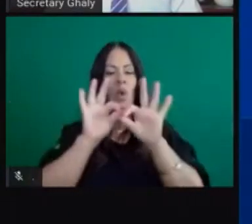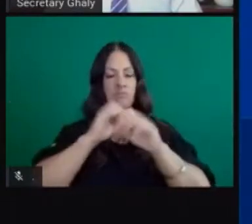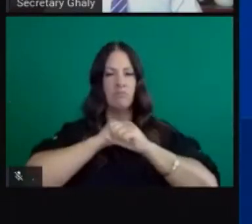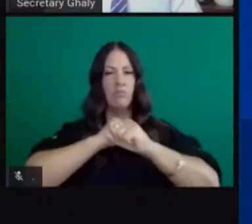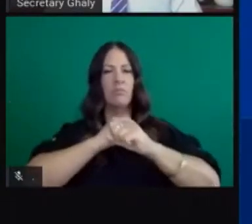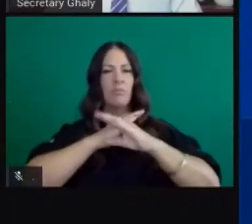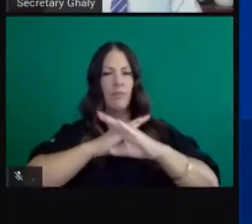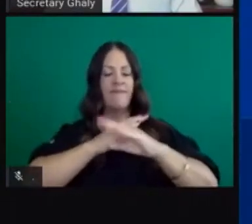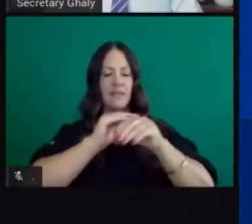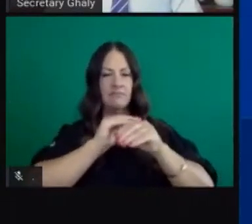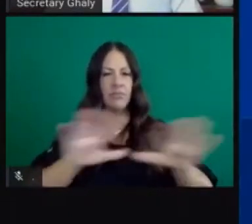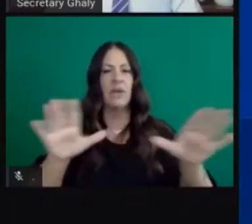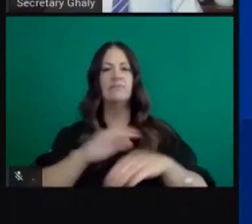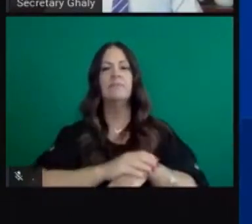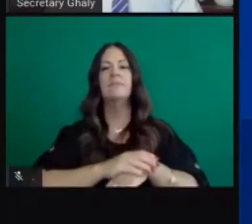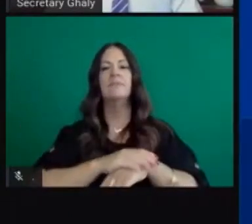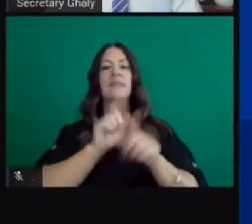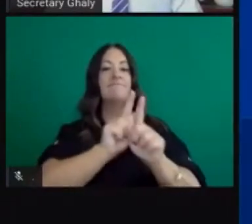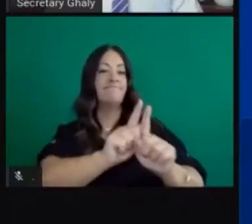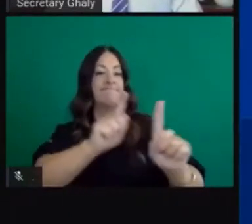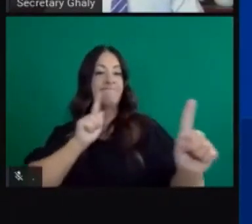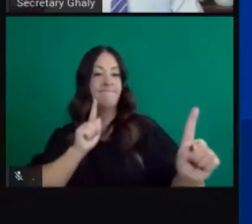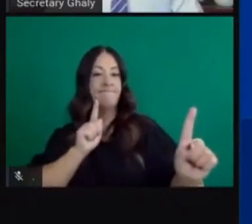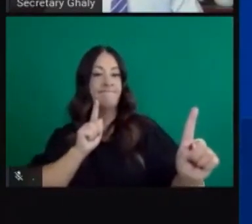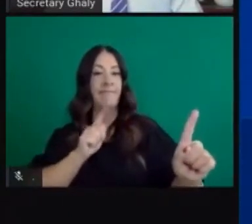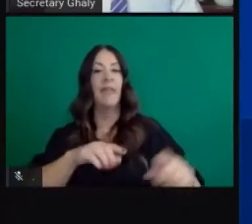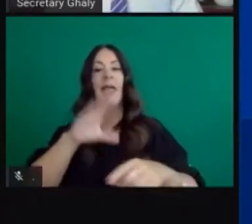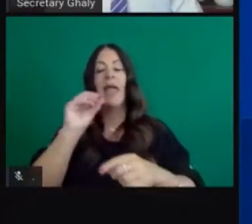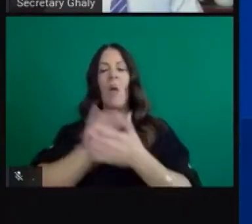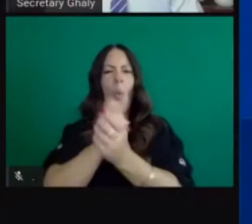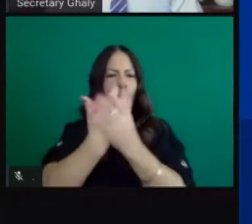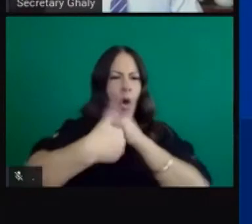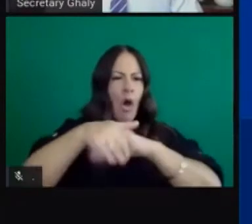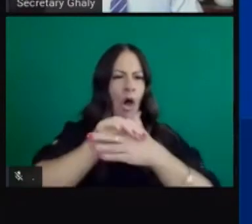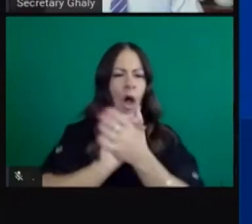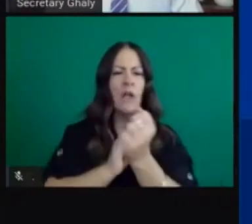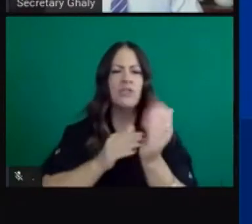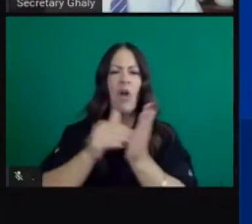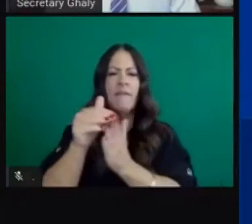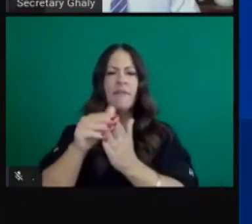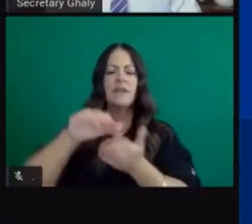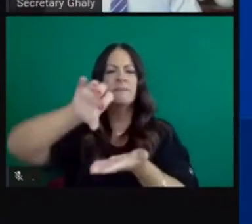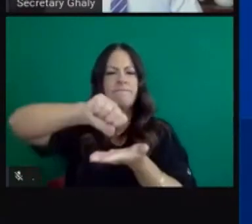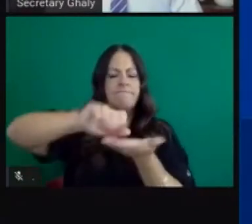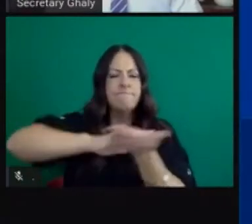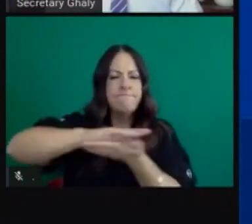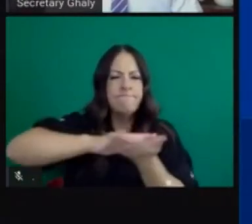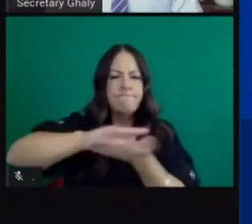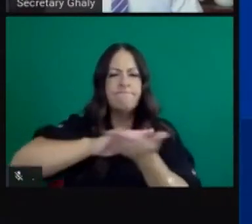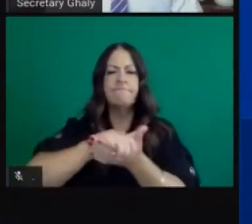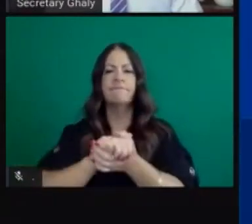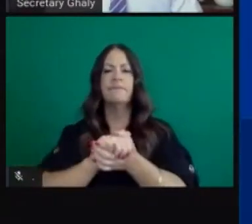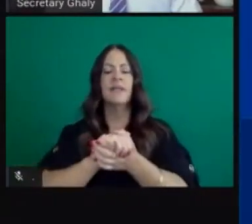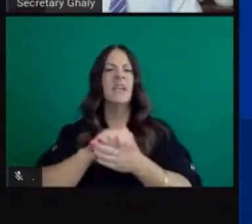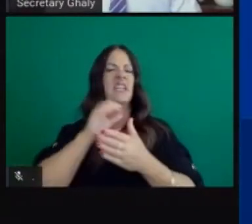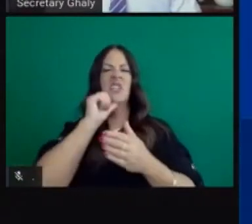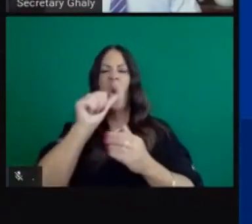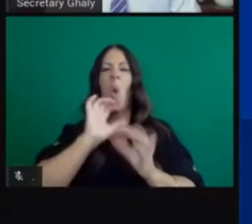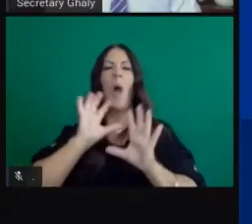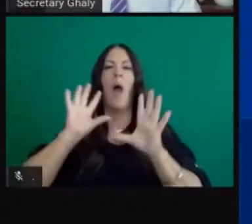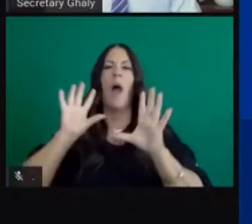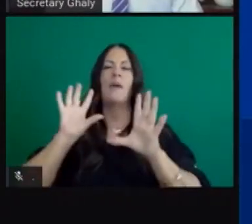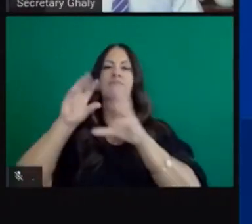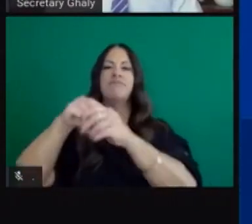your hands, of course, minimizing mixing when you can, and another reminder to get your flu shot, just like the governor